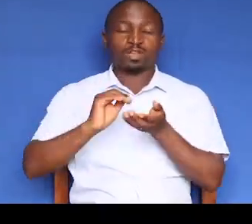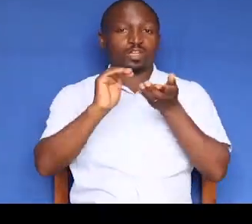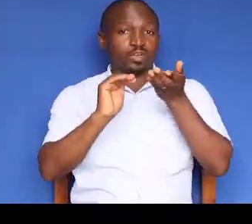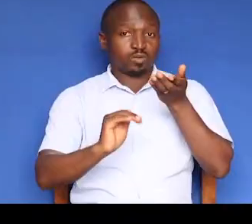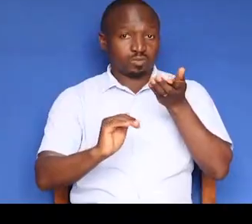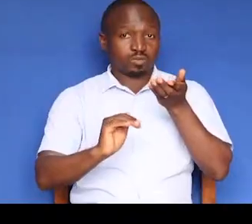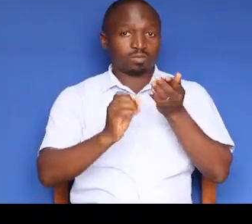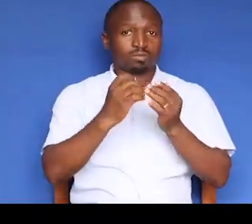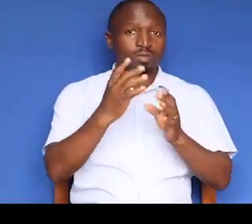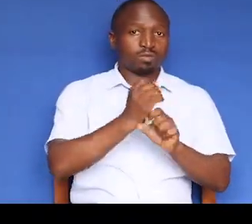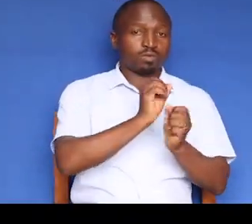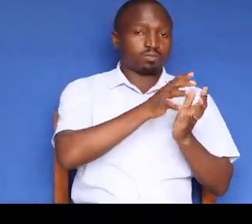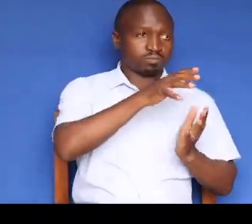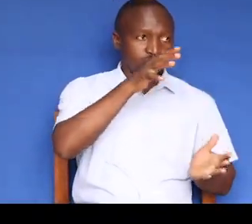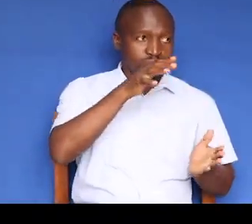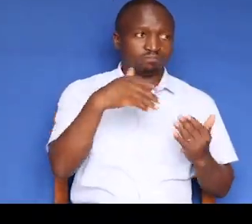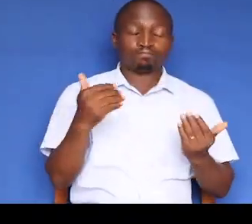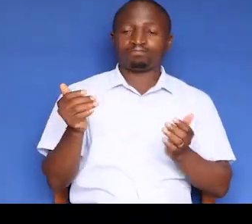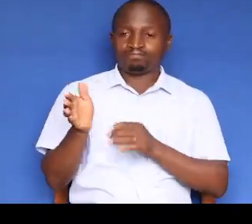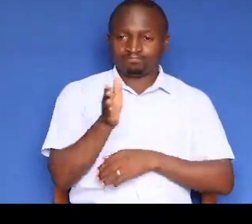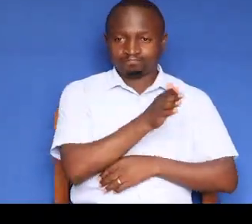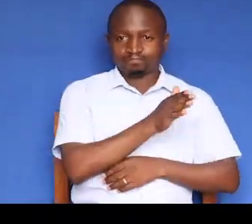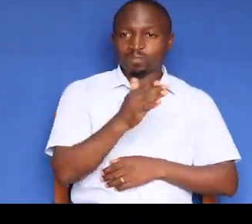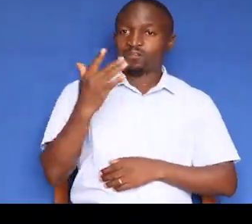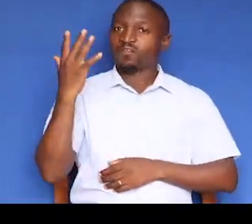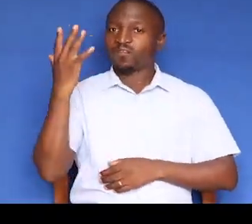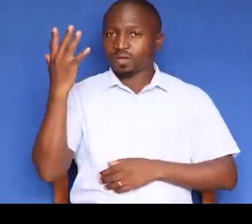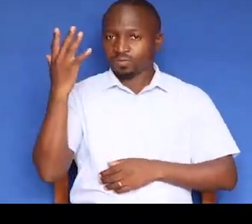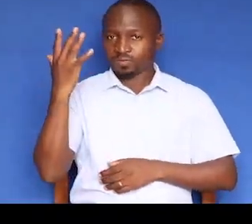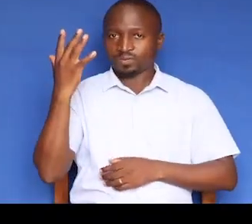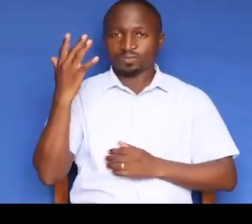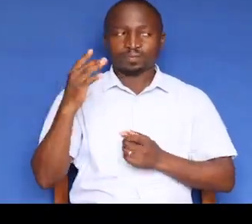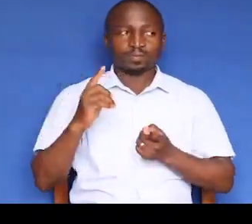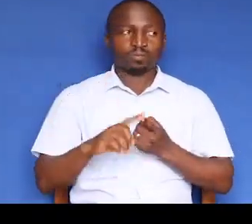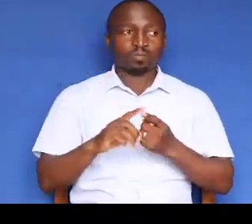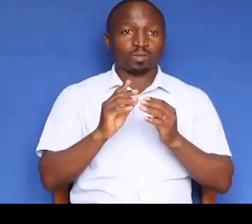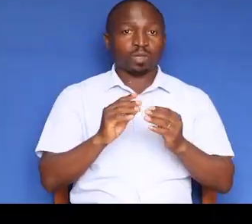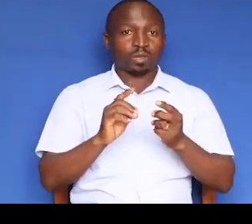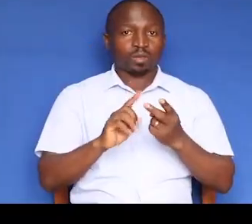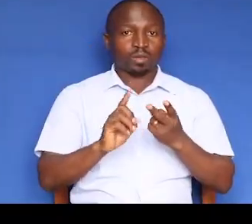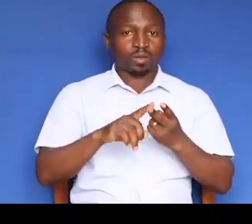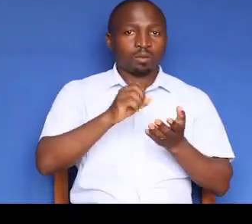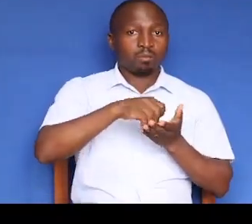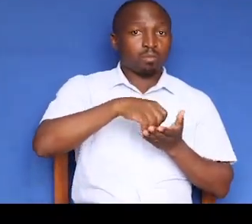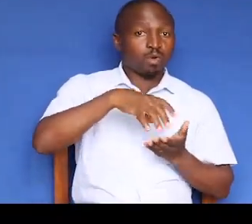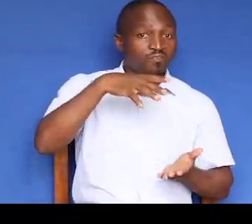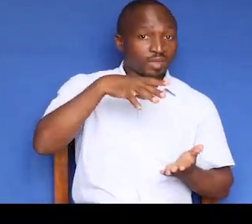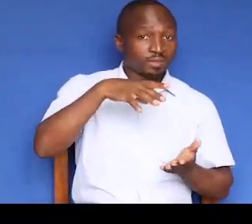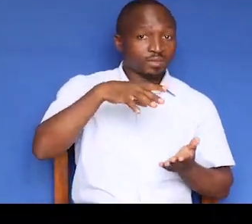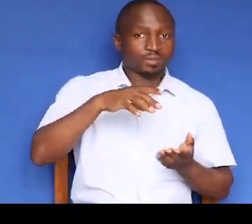At 5 here, at 5 output level, profit